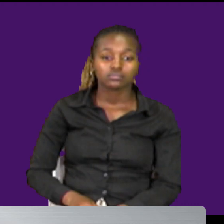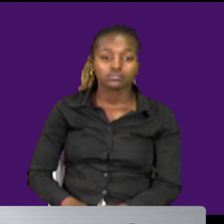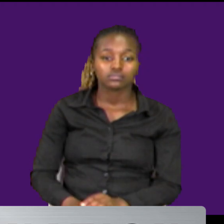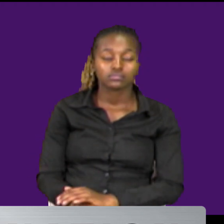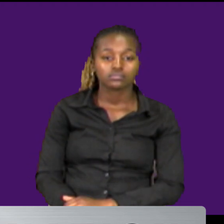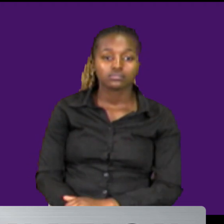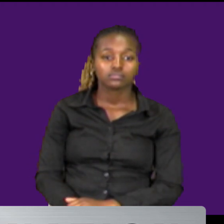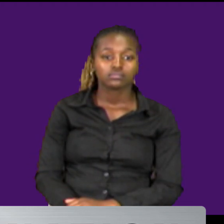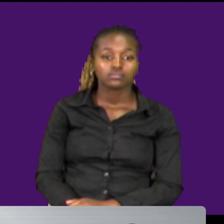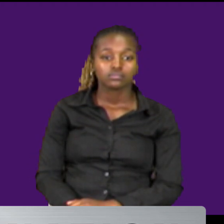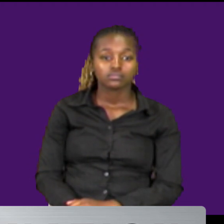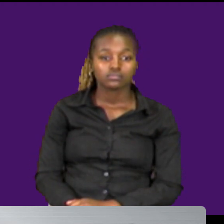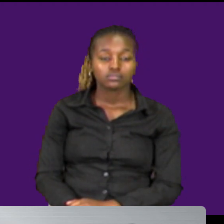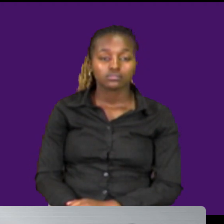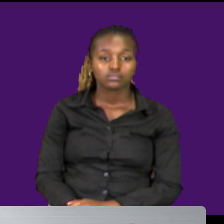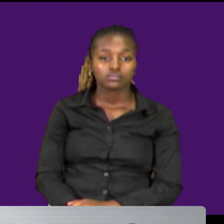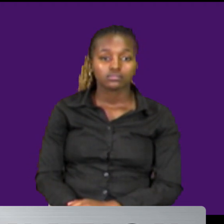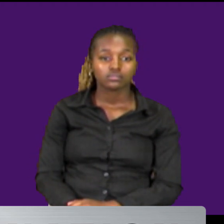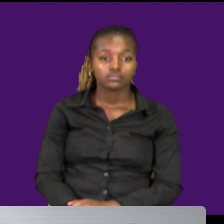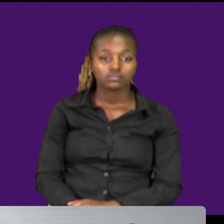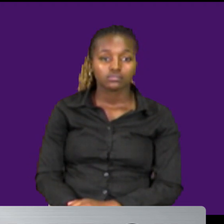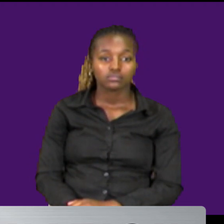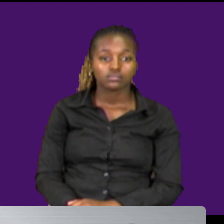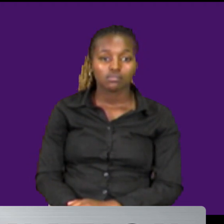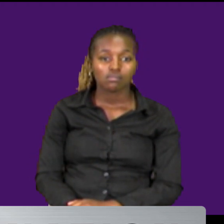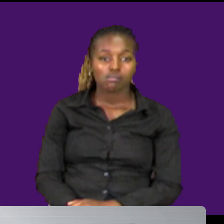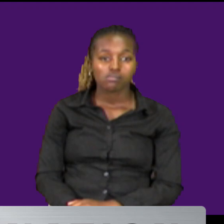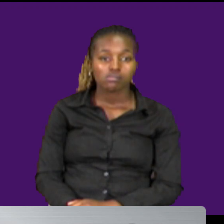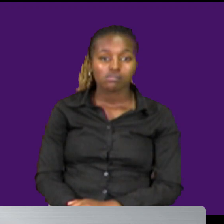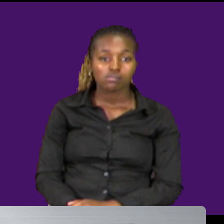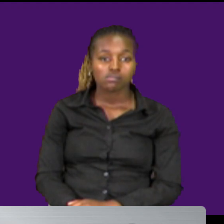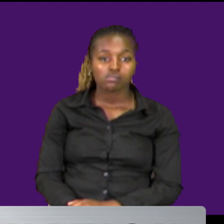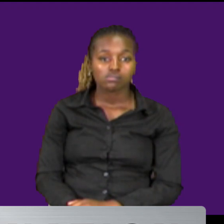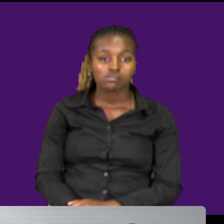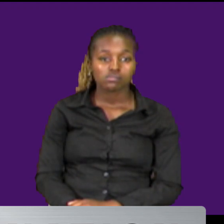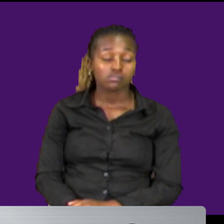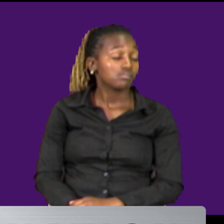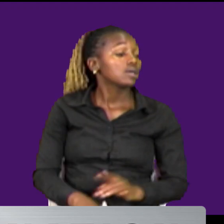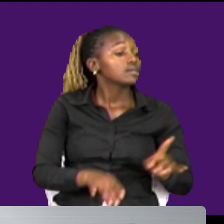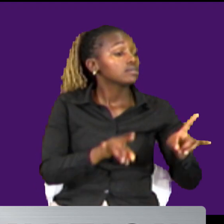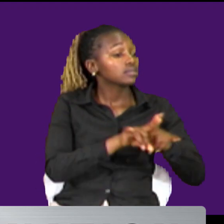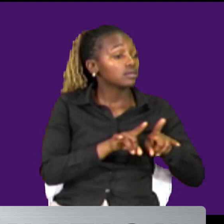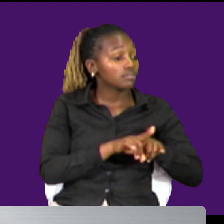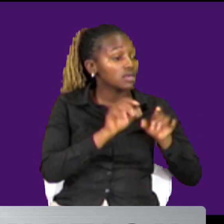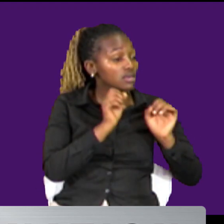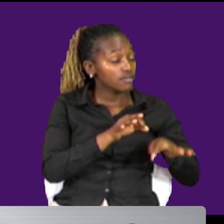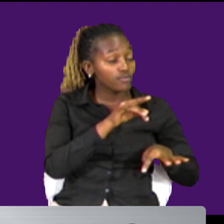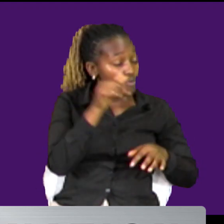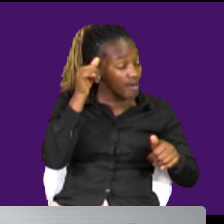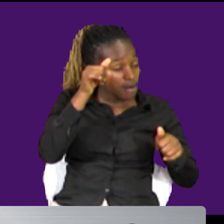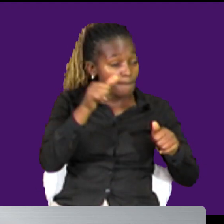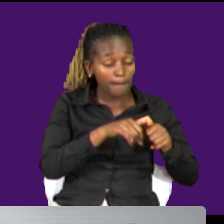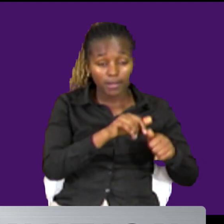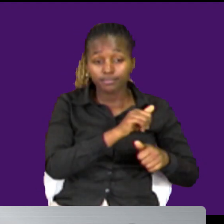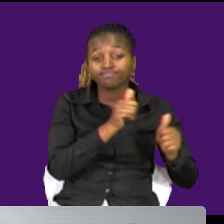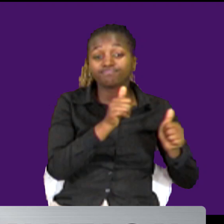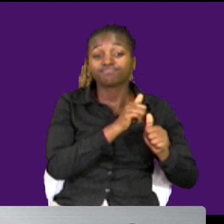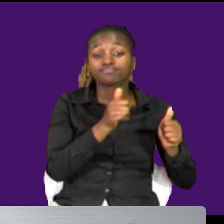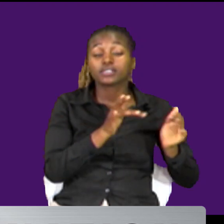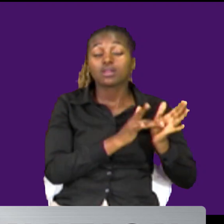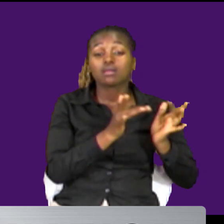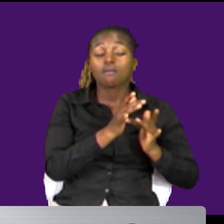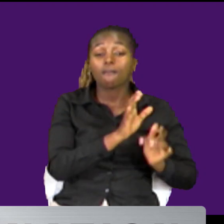not prevail against it. So is it a human and if you endeavor? If you remember what you have just said, Jesus Christ